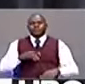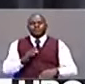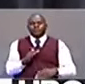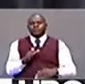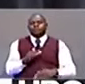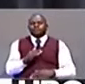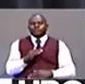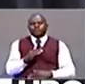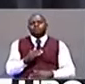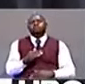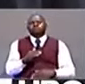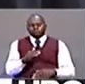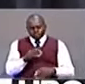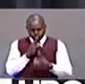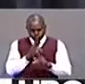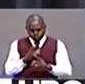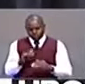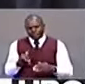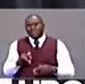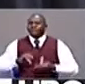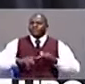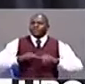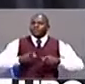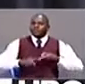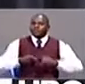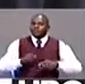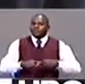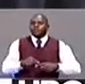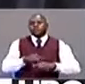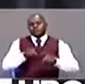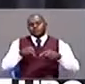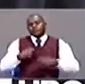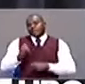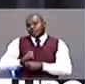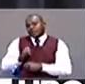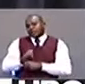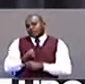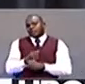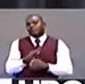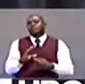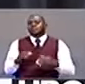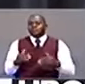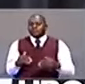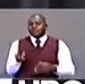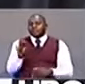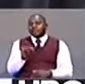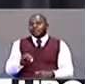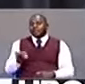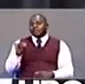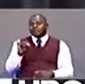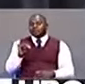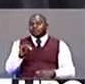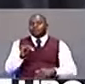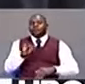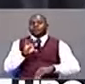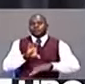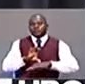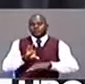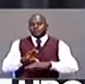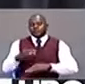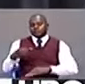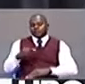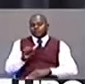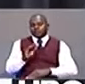humor and very friendly even to us, the staff who worked at the National Seminary,